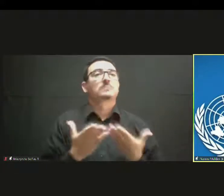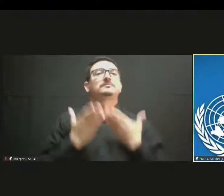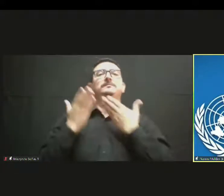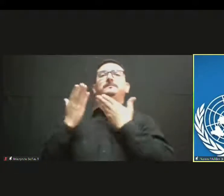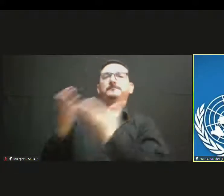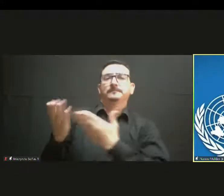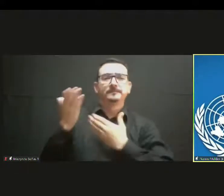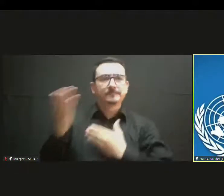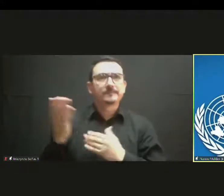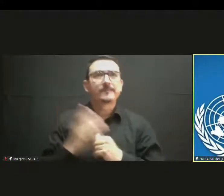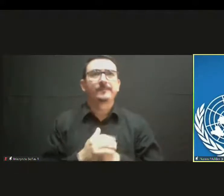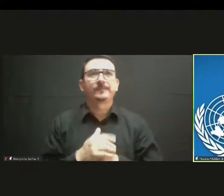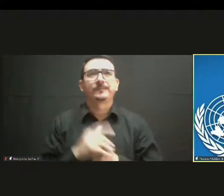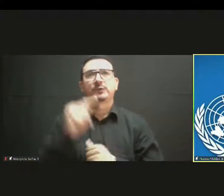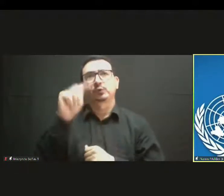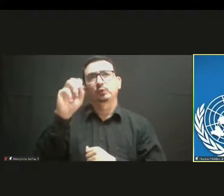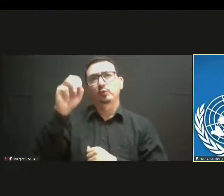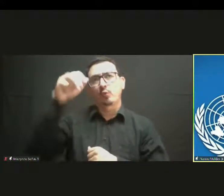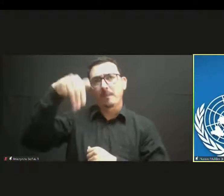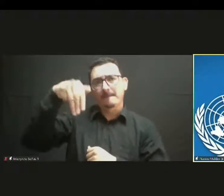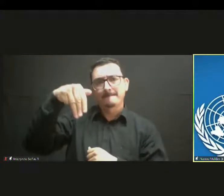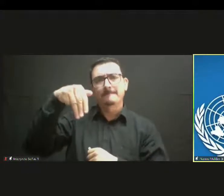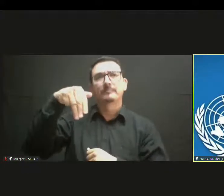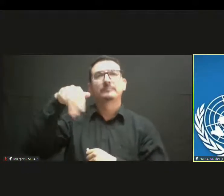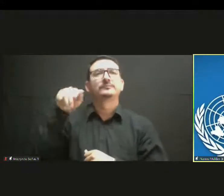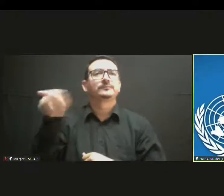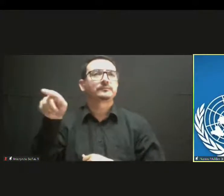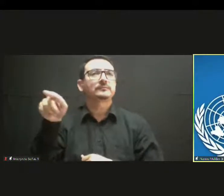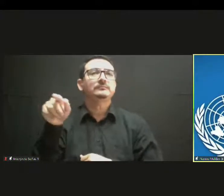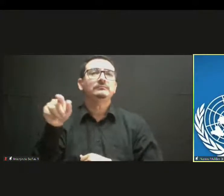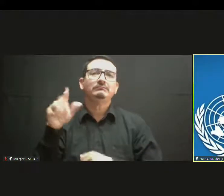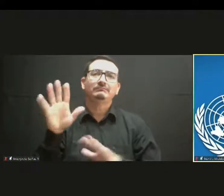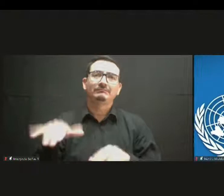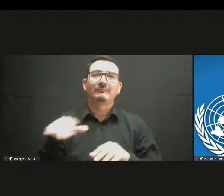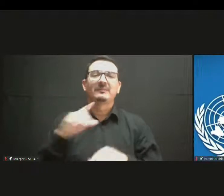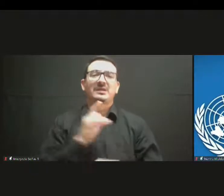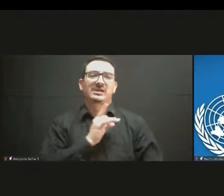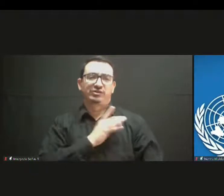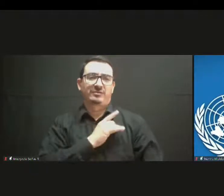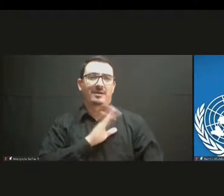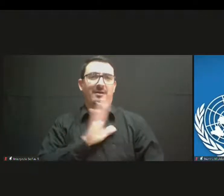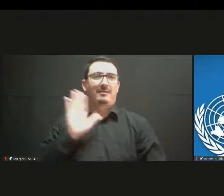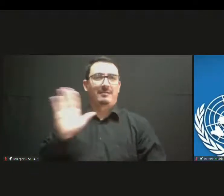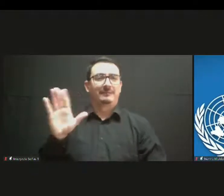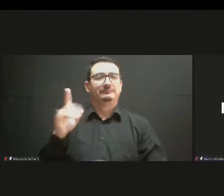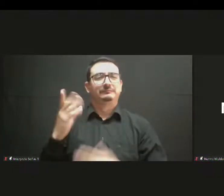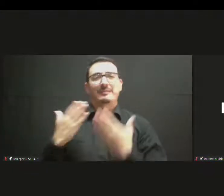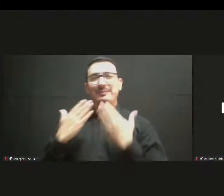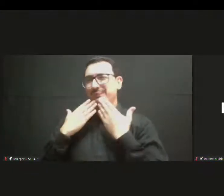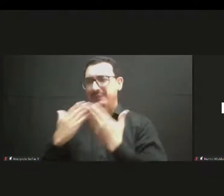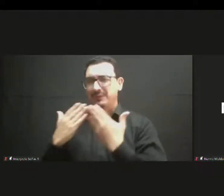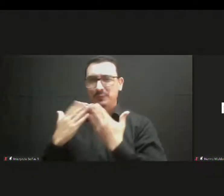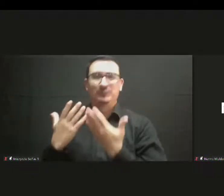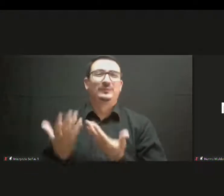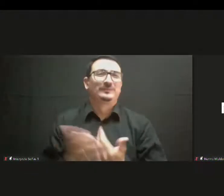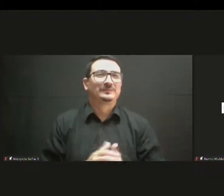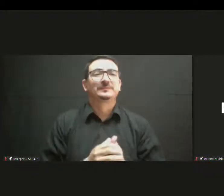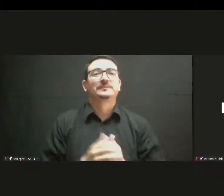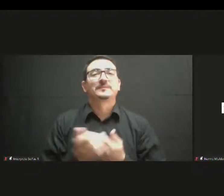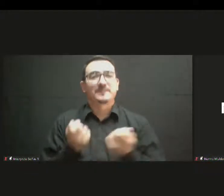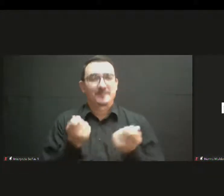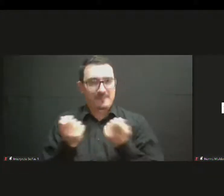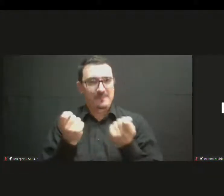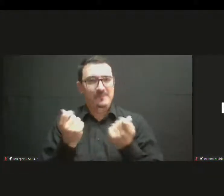for having accepted the role of moderator, and the floor is yours. Okay, thank you very much, Nano, and thank you, Mario, Winfried,